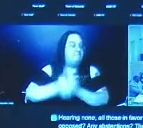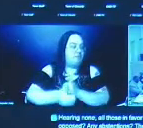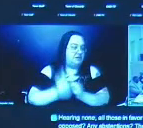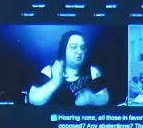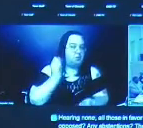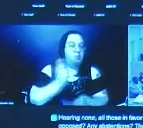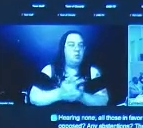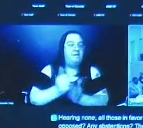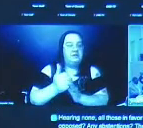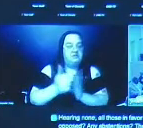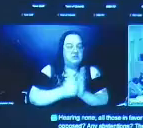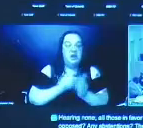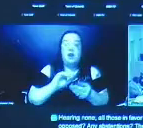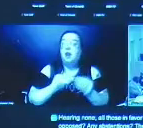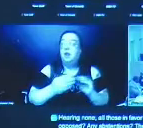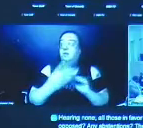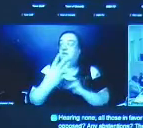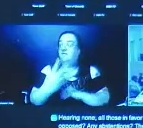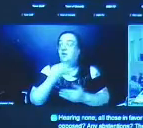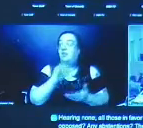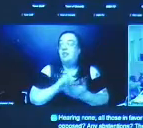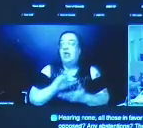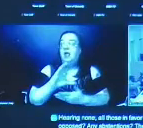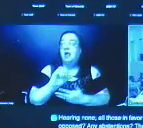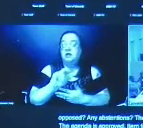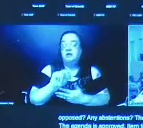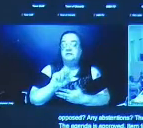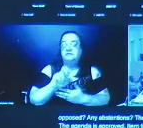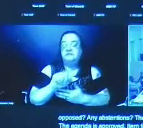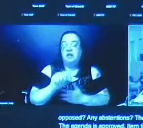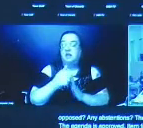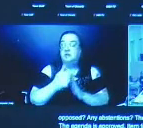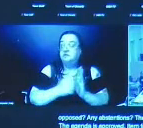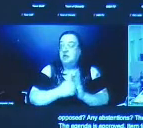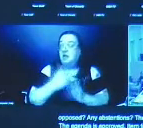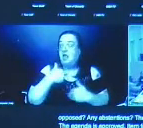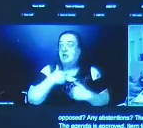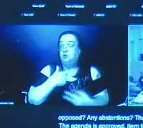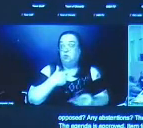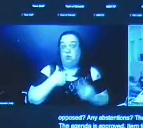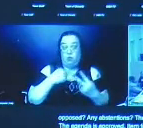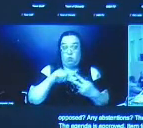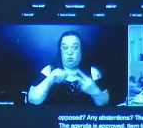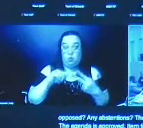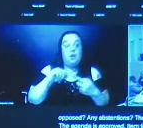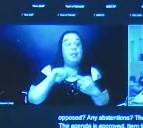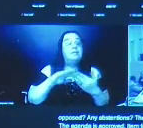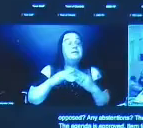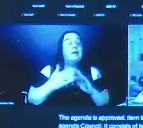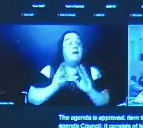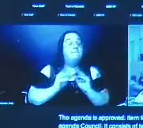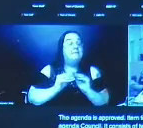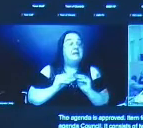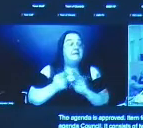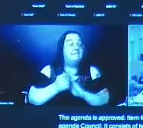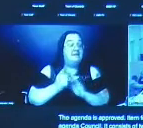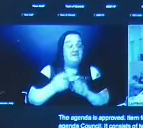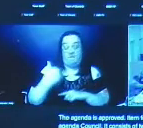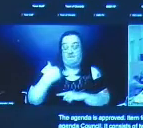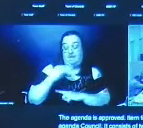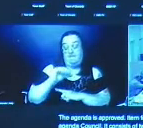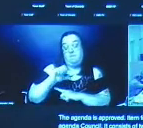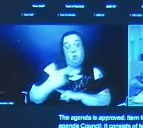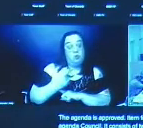approved. Item 4 is the consent agenda, Council. It consists of 2 items, the town meeting minutes for March 12